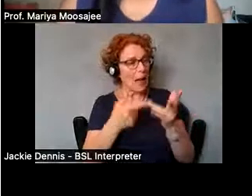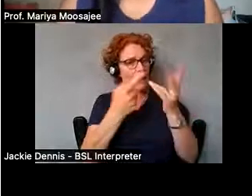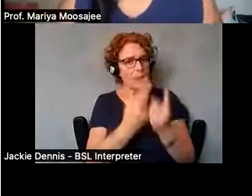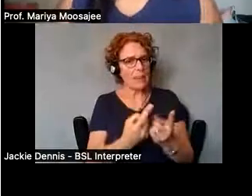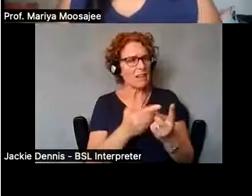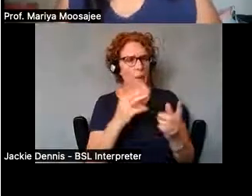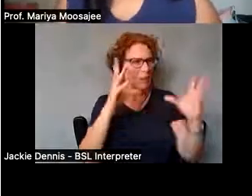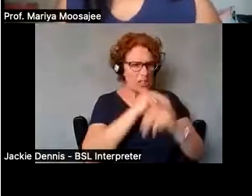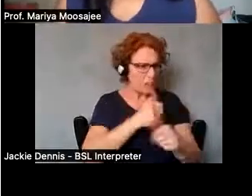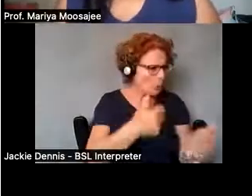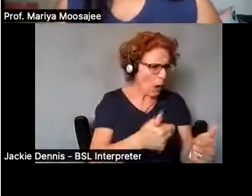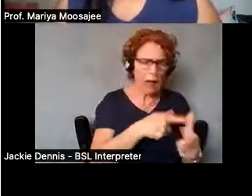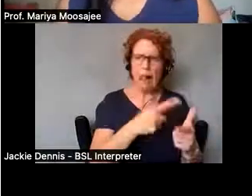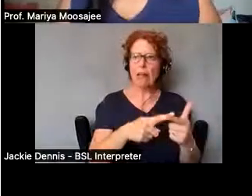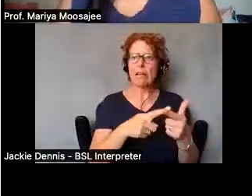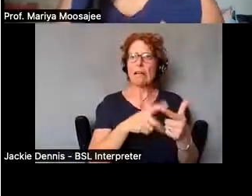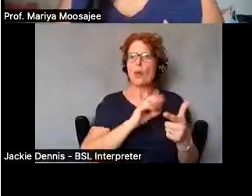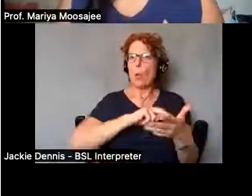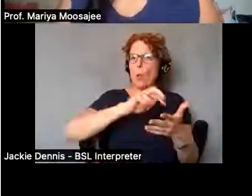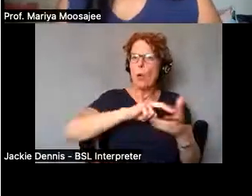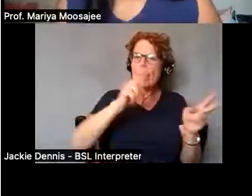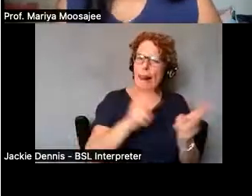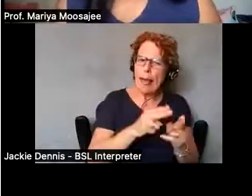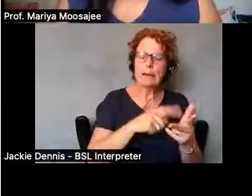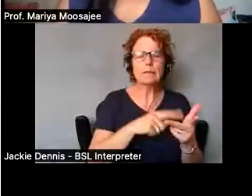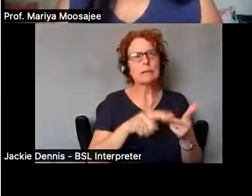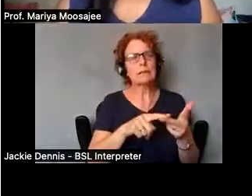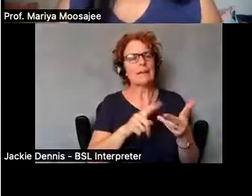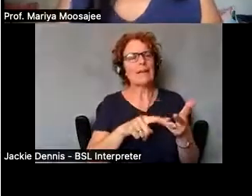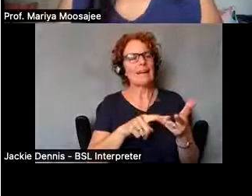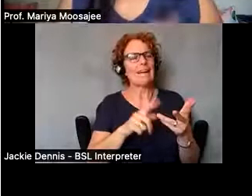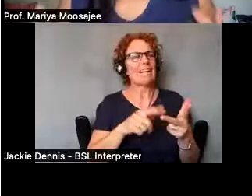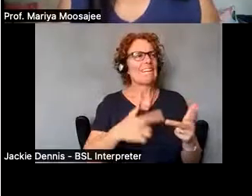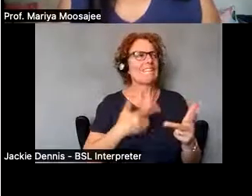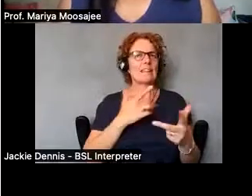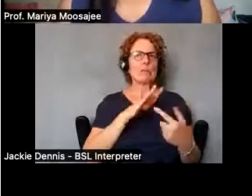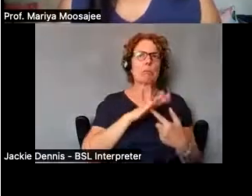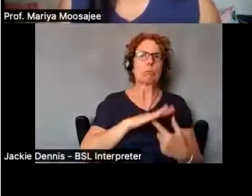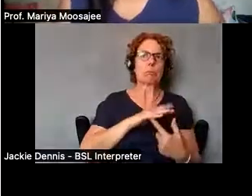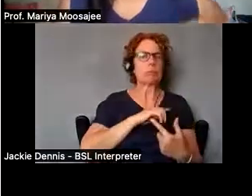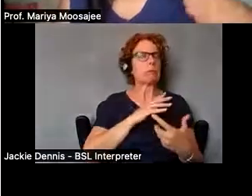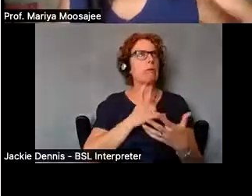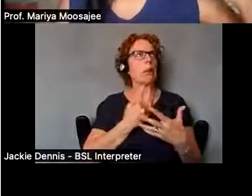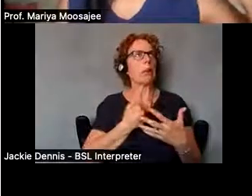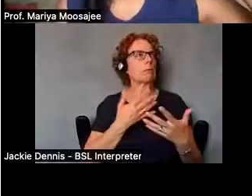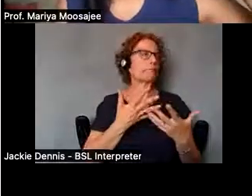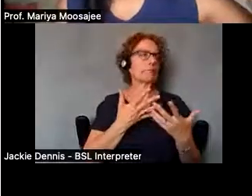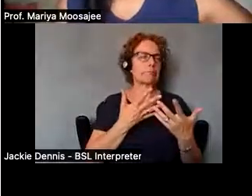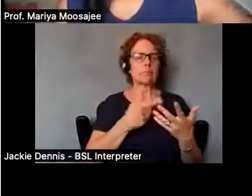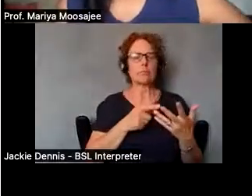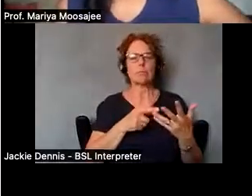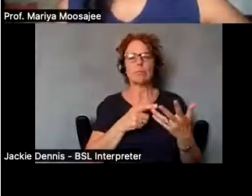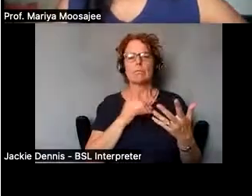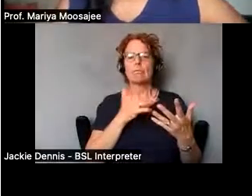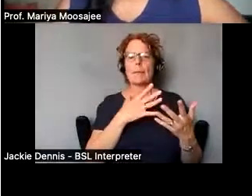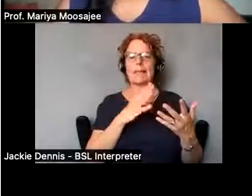very good, you're not walking around as much, you're starting to feel low because of the whole situation, and you might need to, you know, get